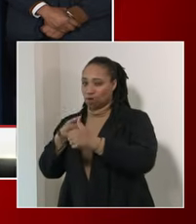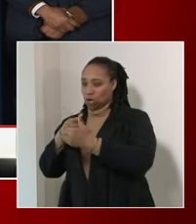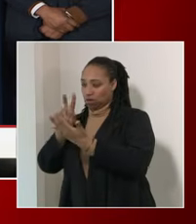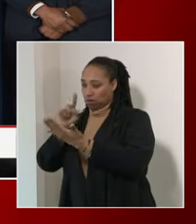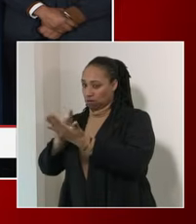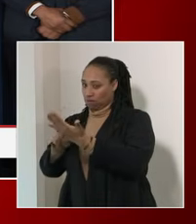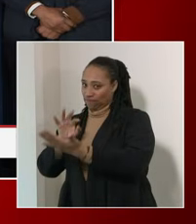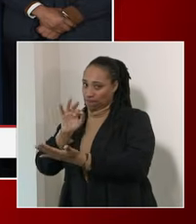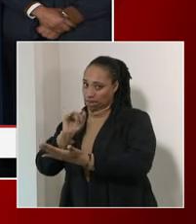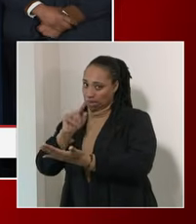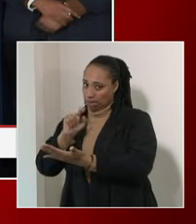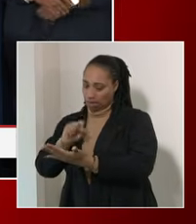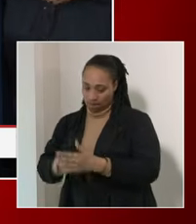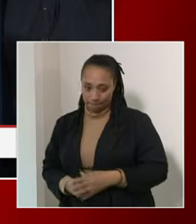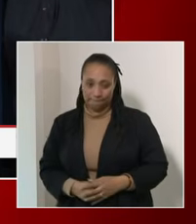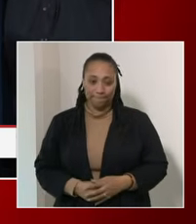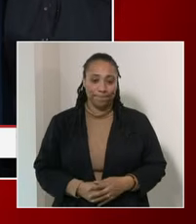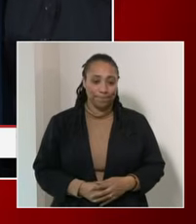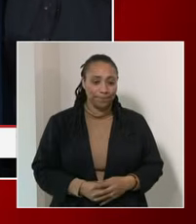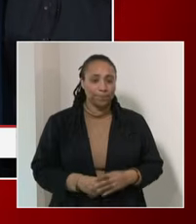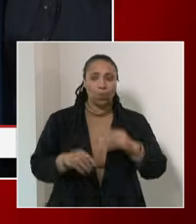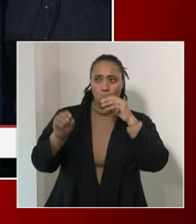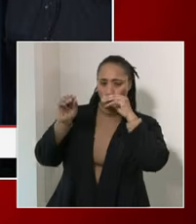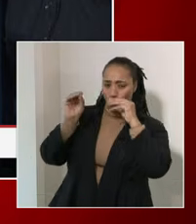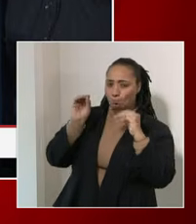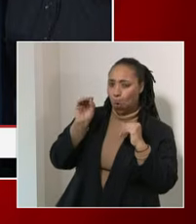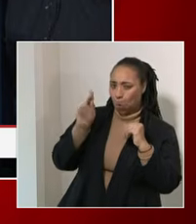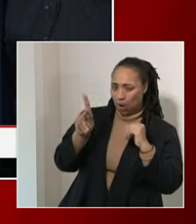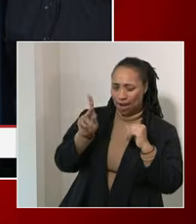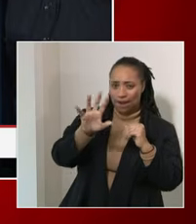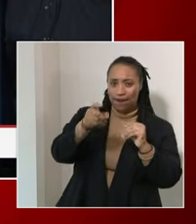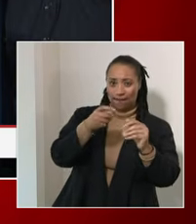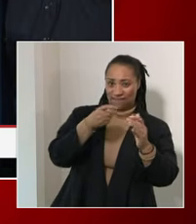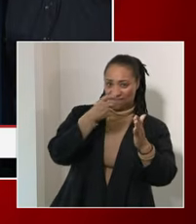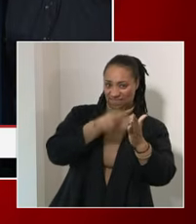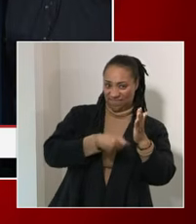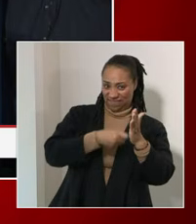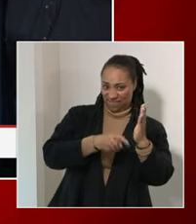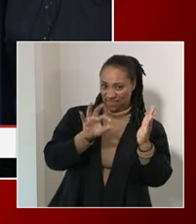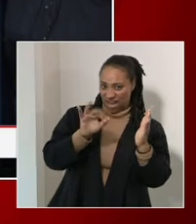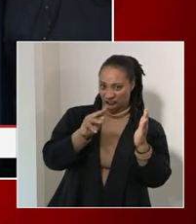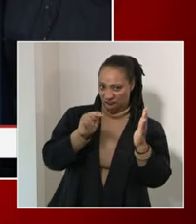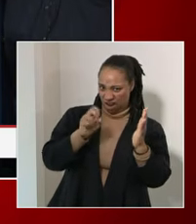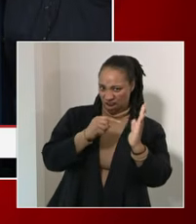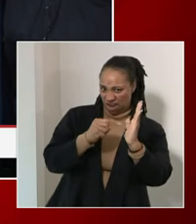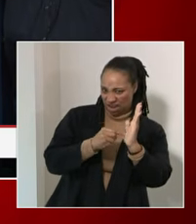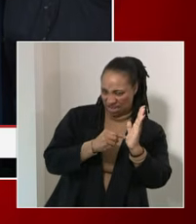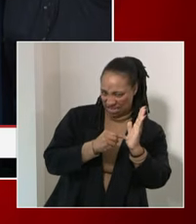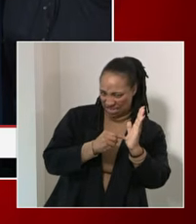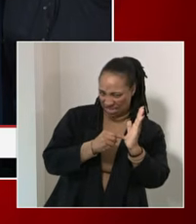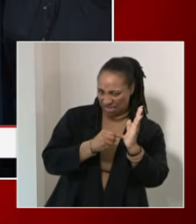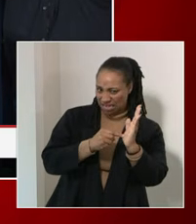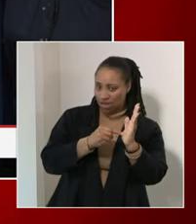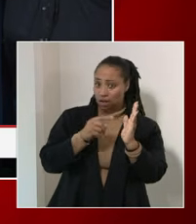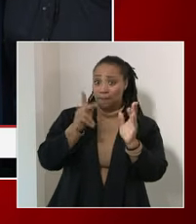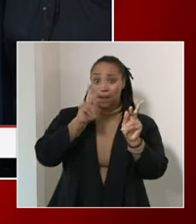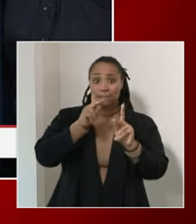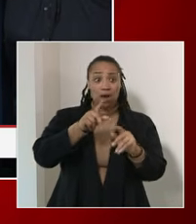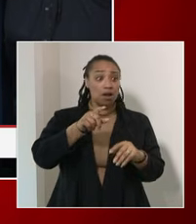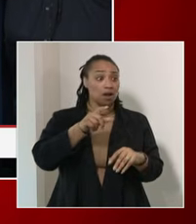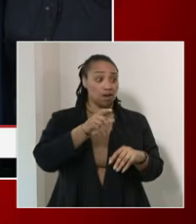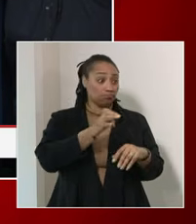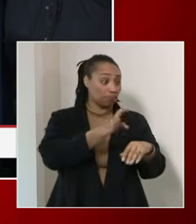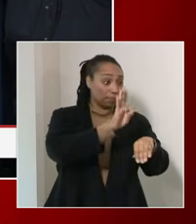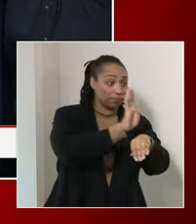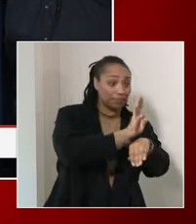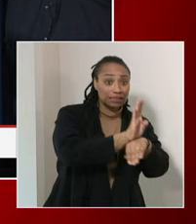education process, Yes. and then warnings and fines. Do you have a date set when you will start fining either businesses and or